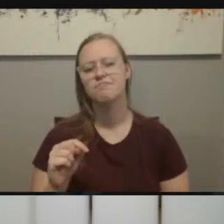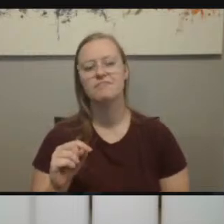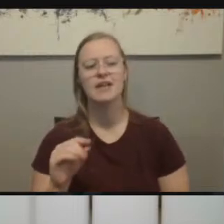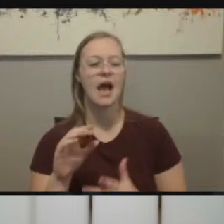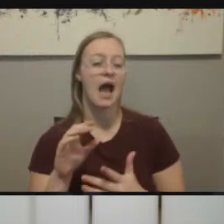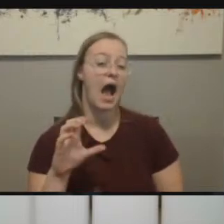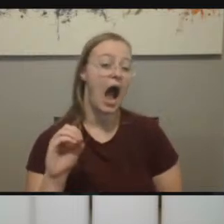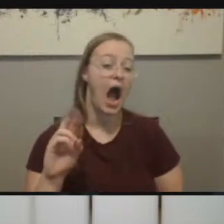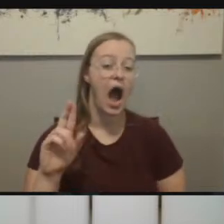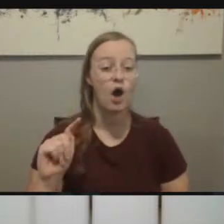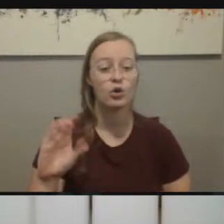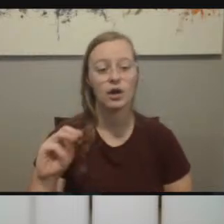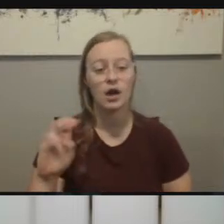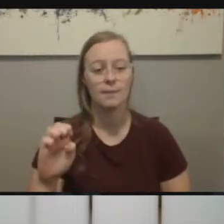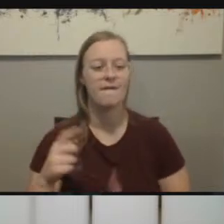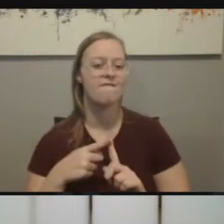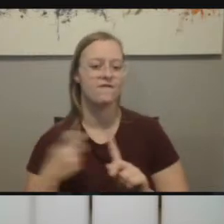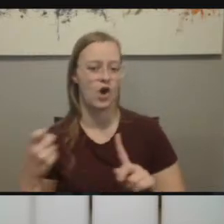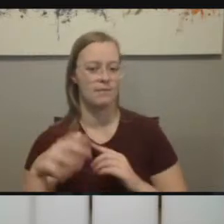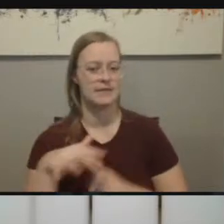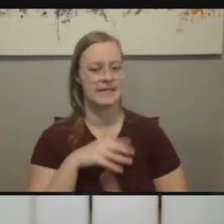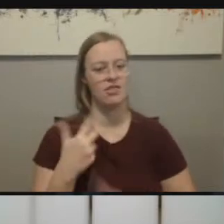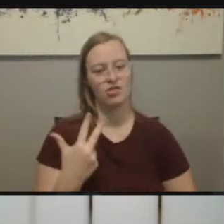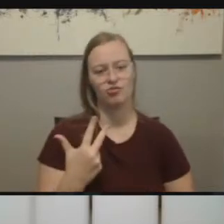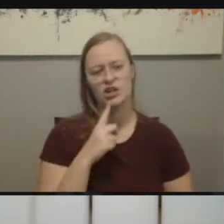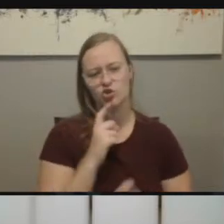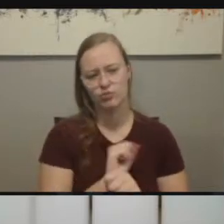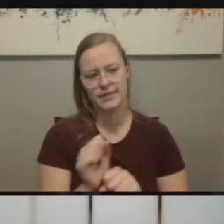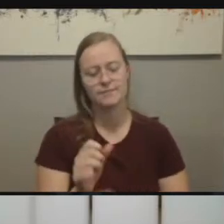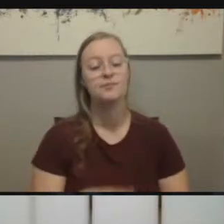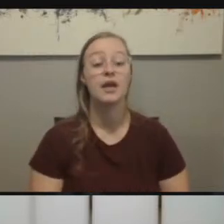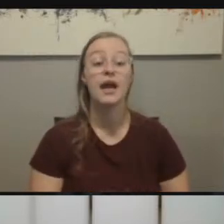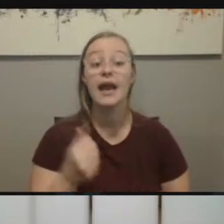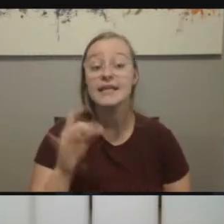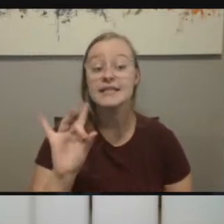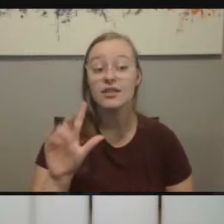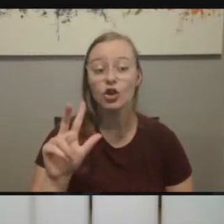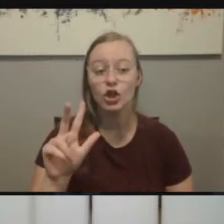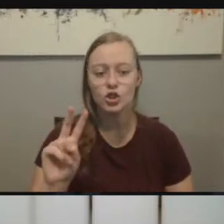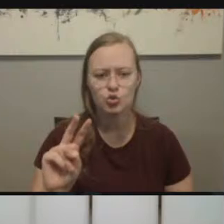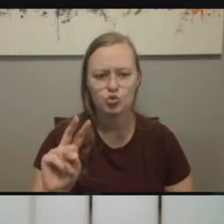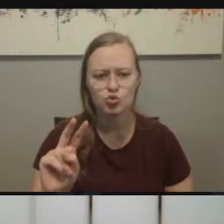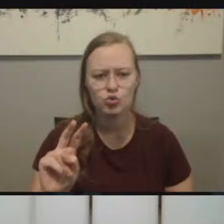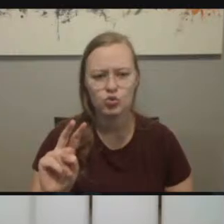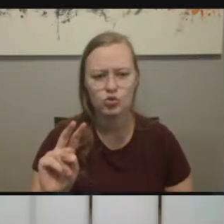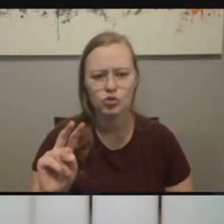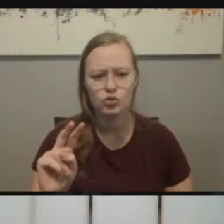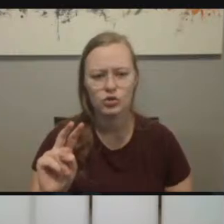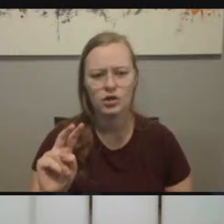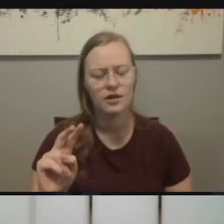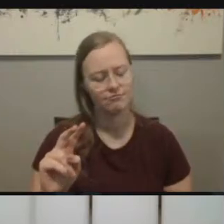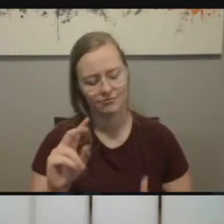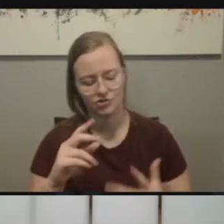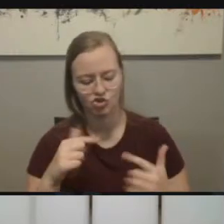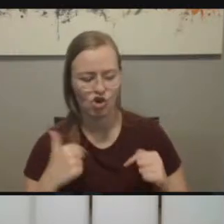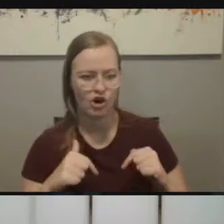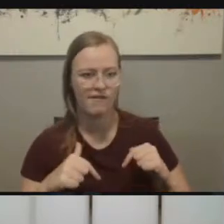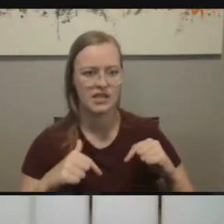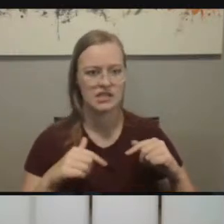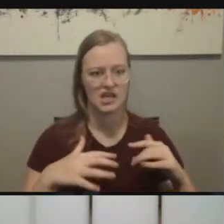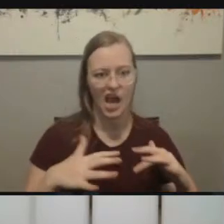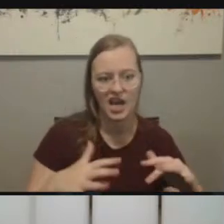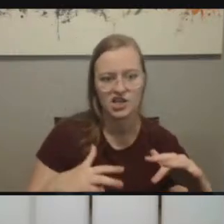3. In 1832, a very nervous, anxious,